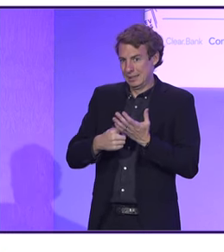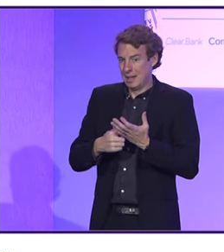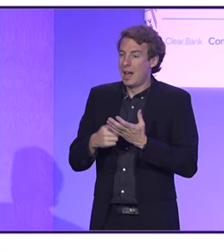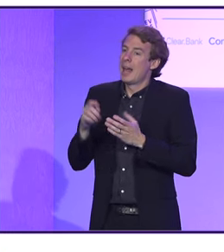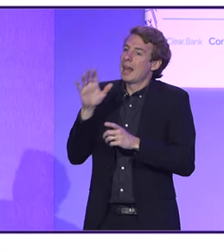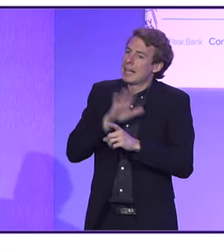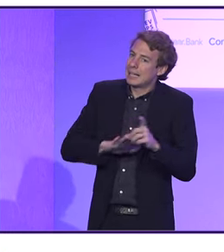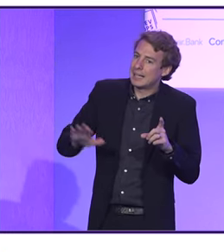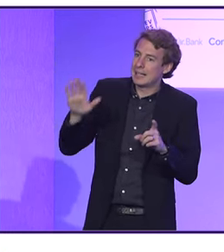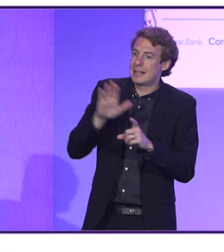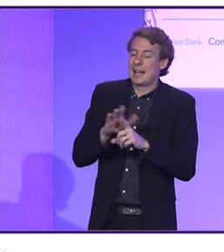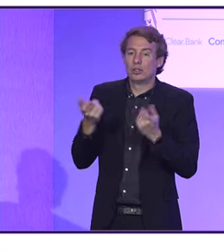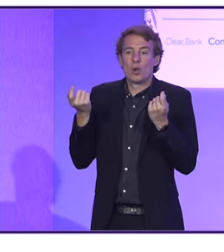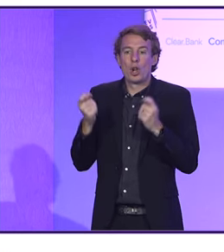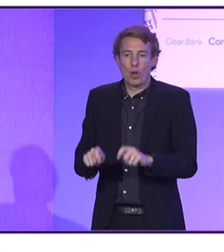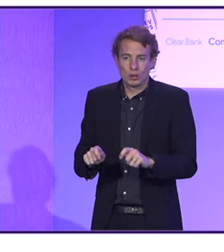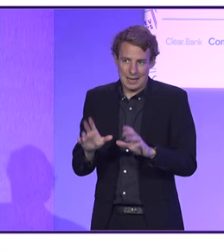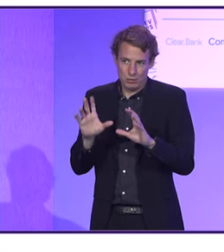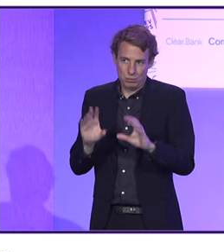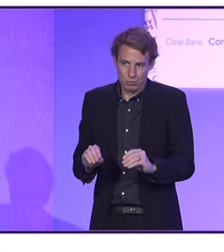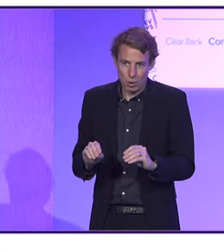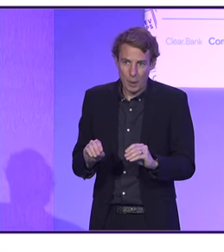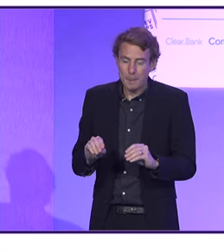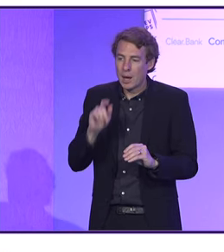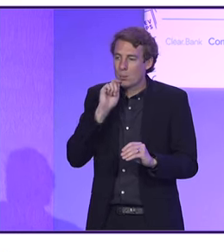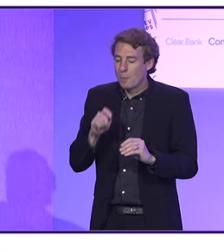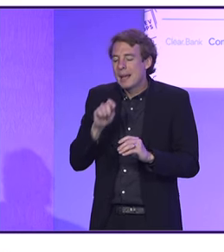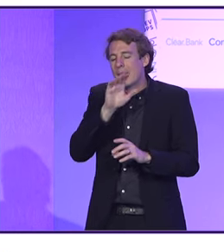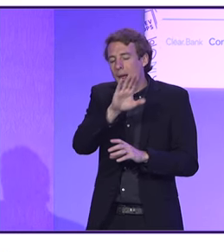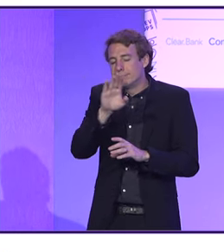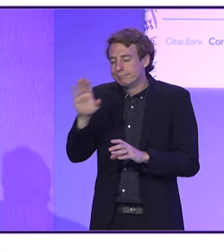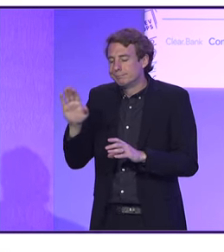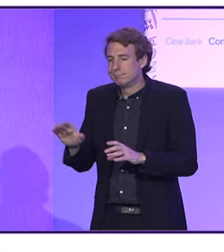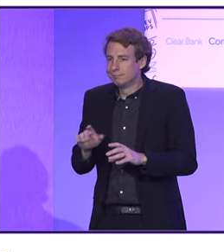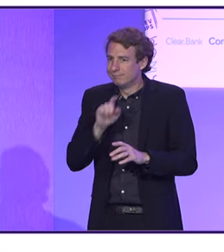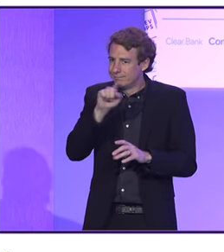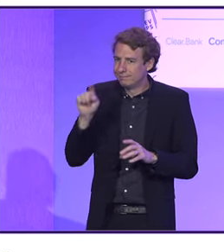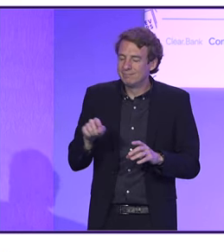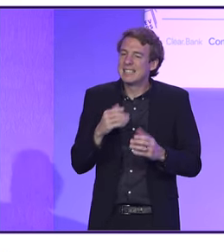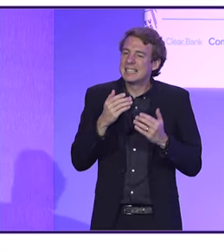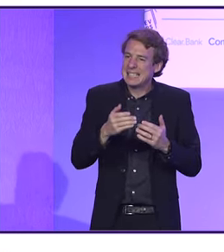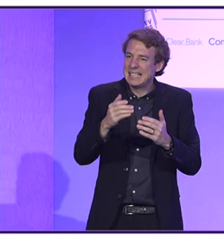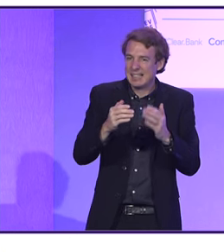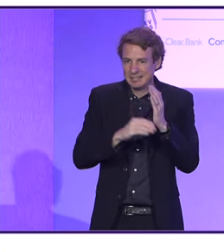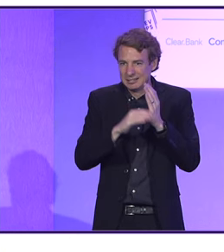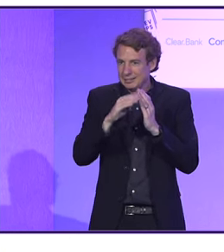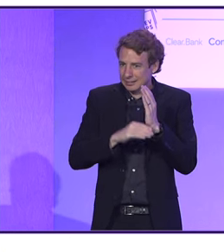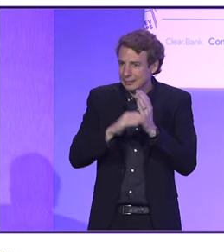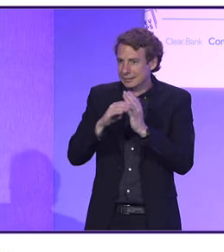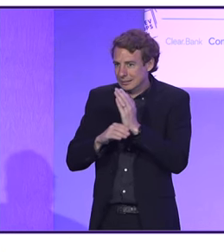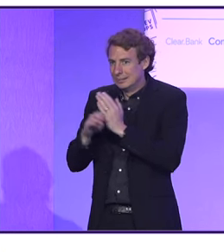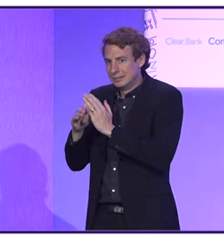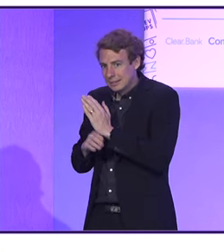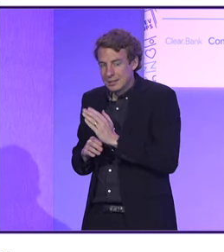lockdown and move to a set of local tiered lockdowns, and everybody in the country wanted to know which